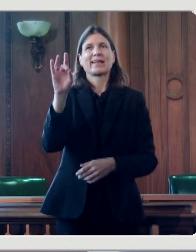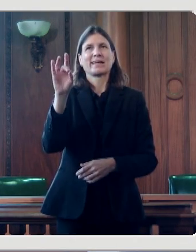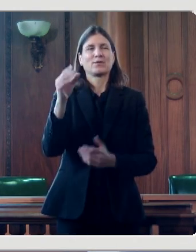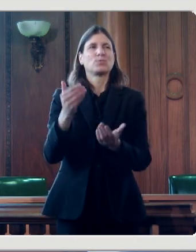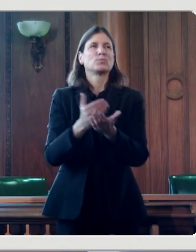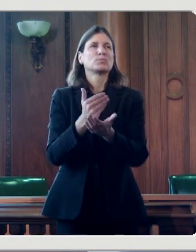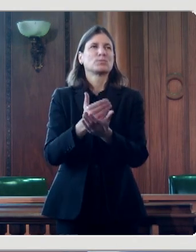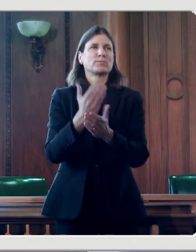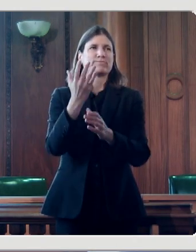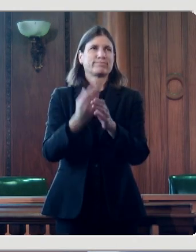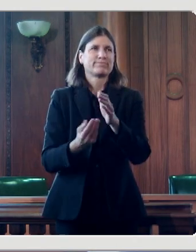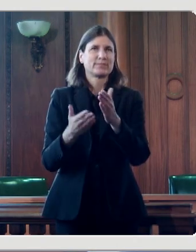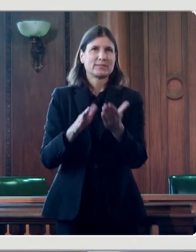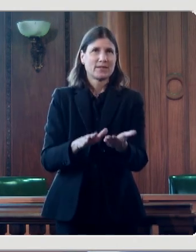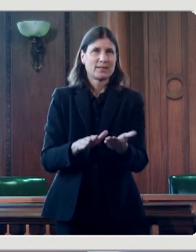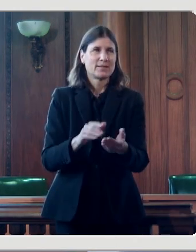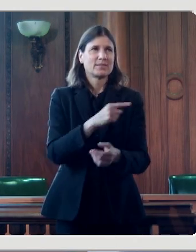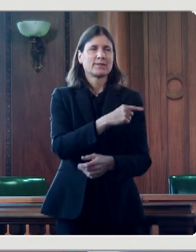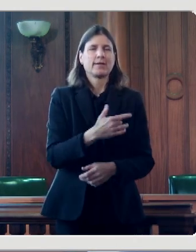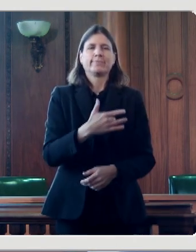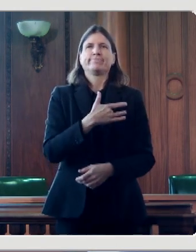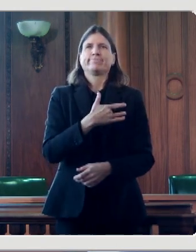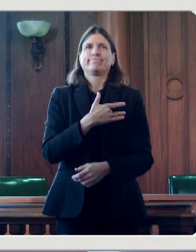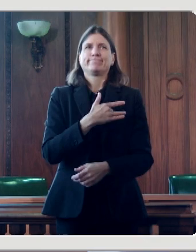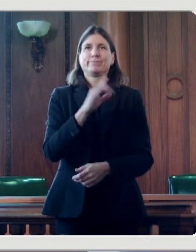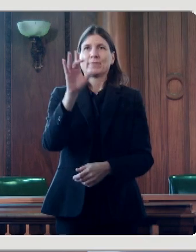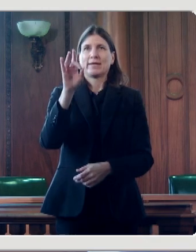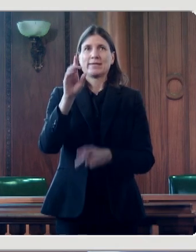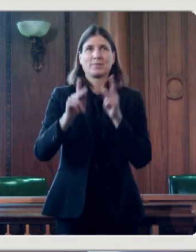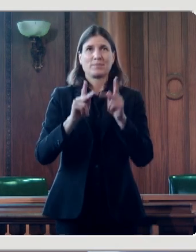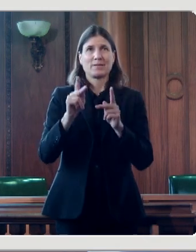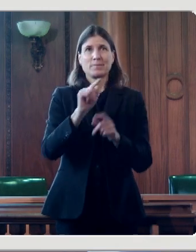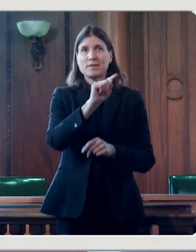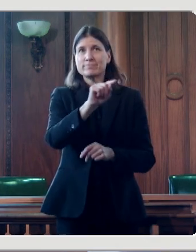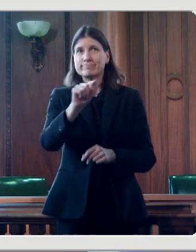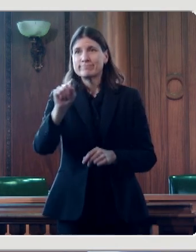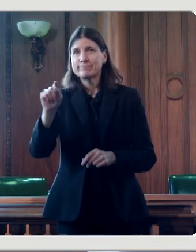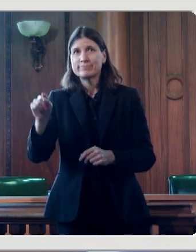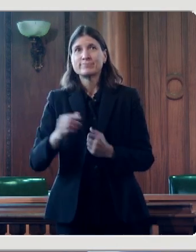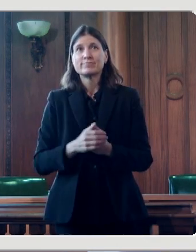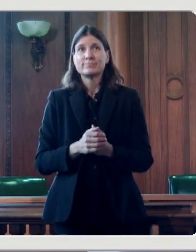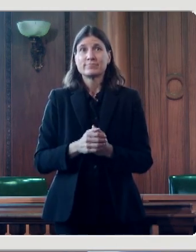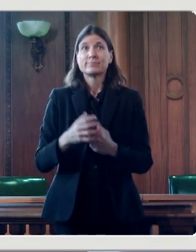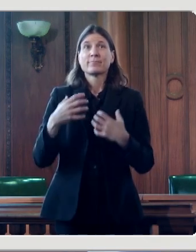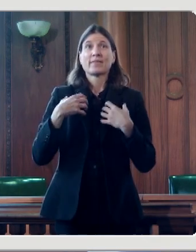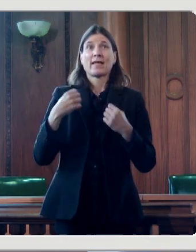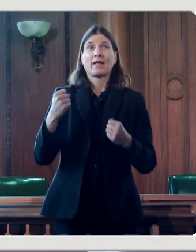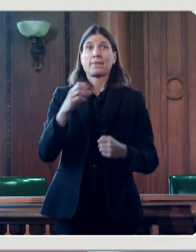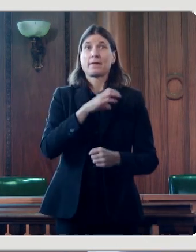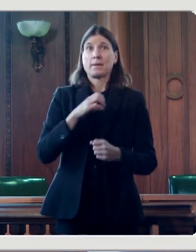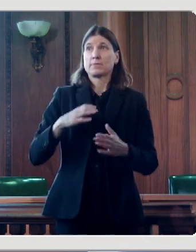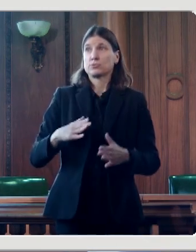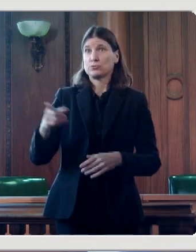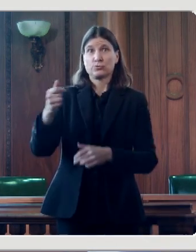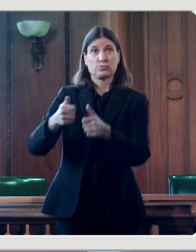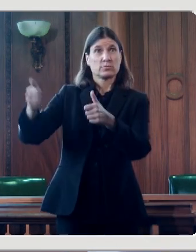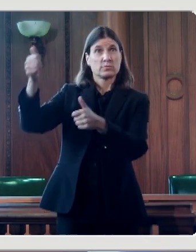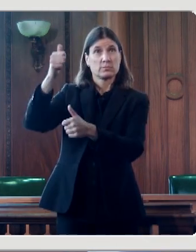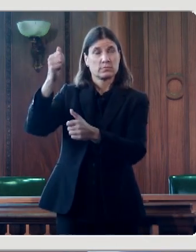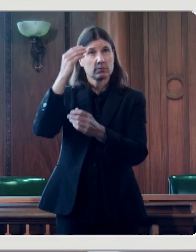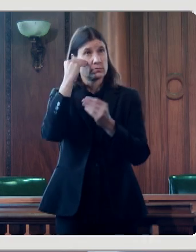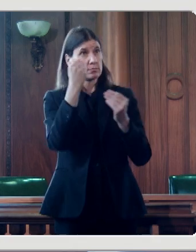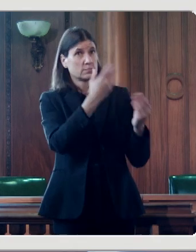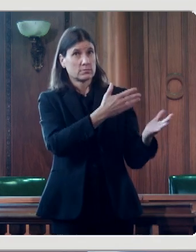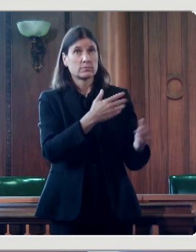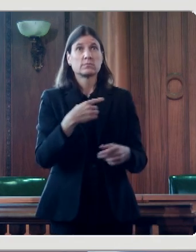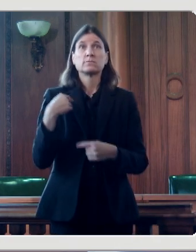Harris indicates to me this is only up to December 22nd. We both hope we're wrong, but this number can